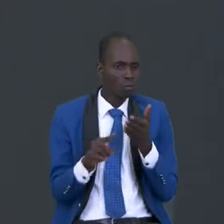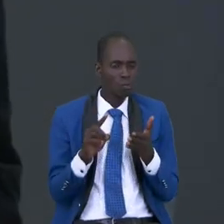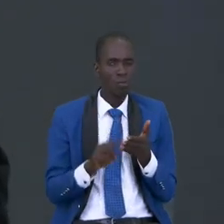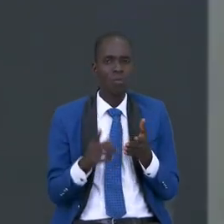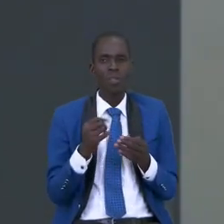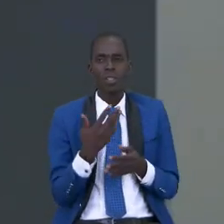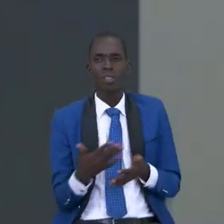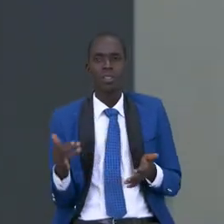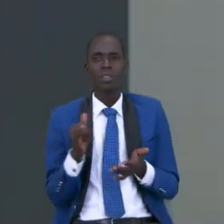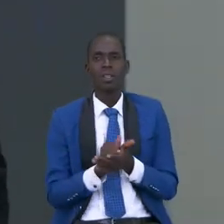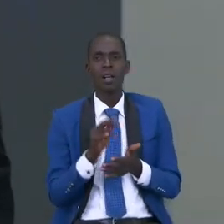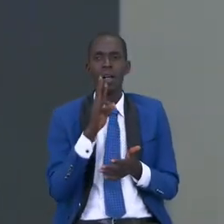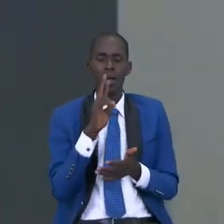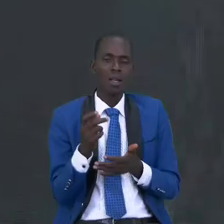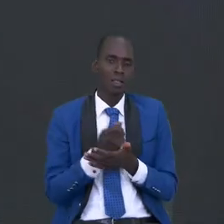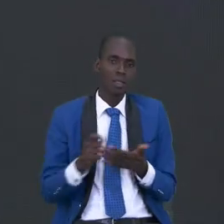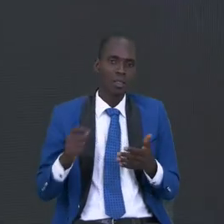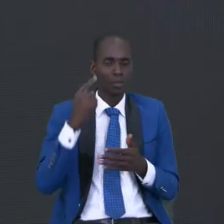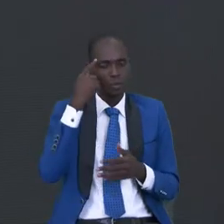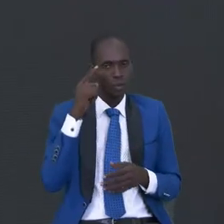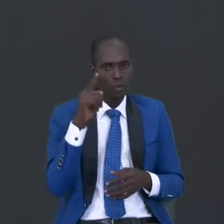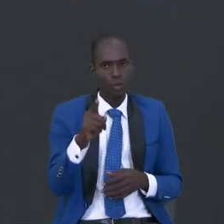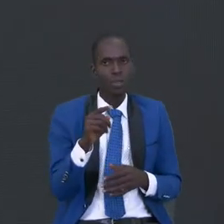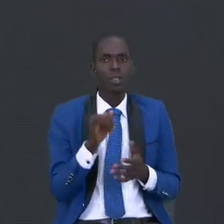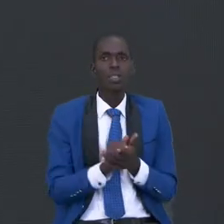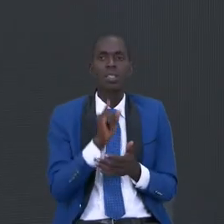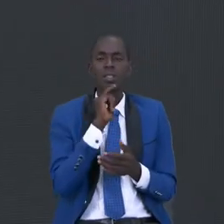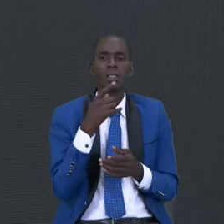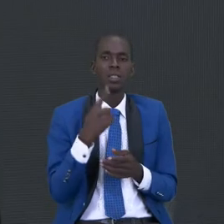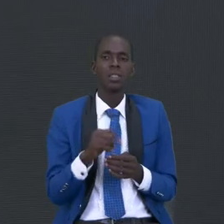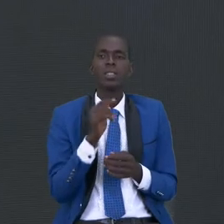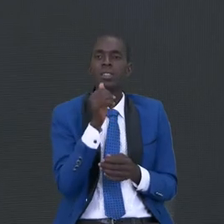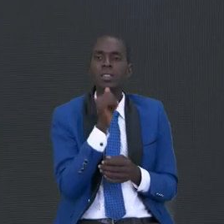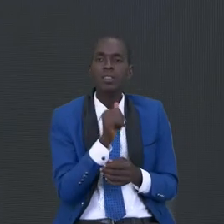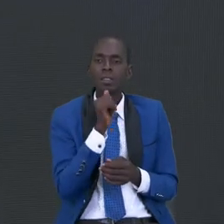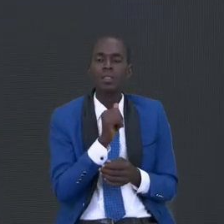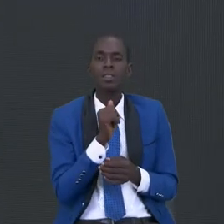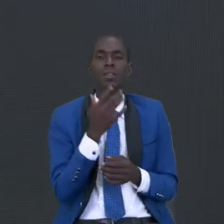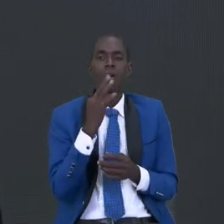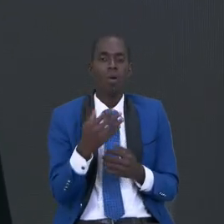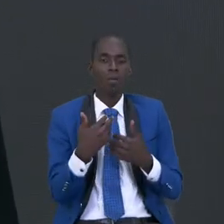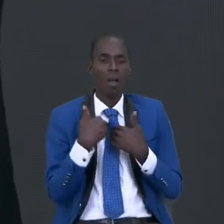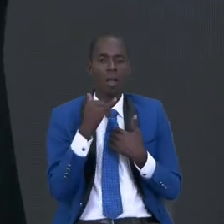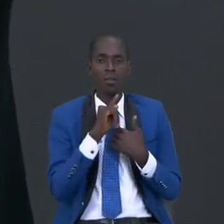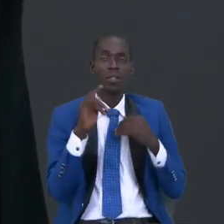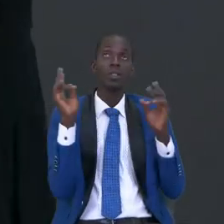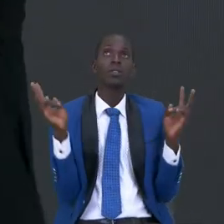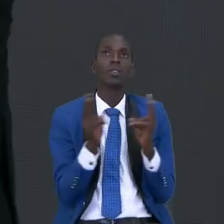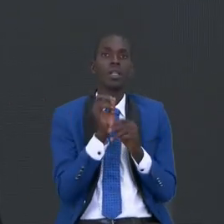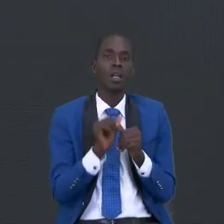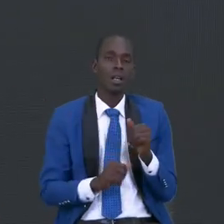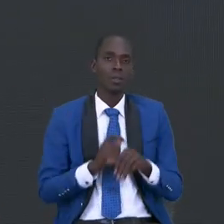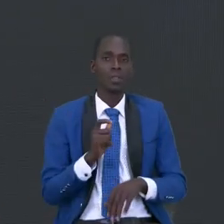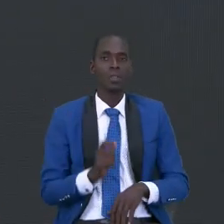are written concerning you? That's the secret of having the victory all the